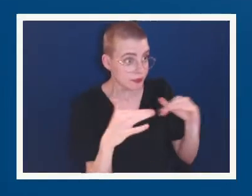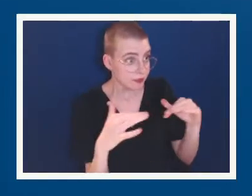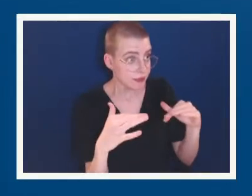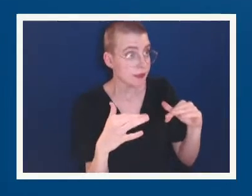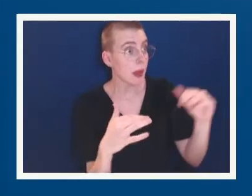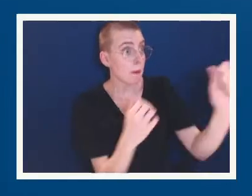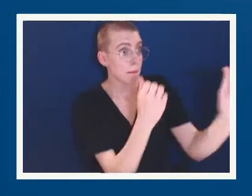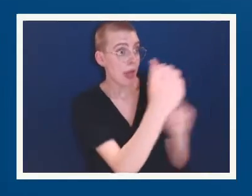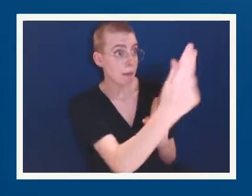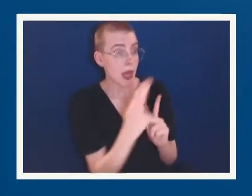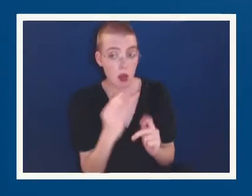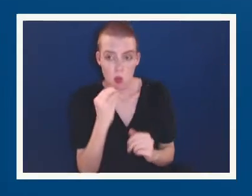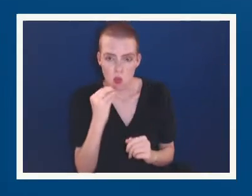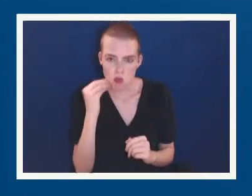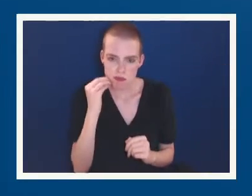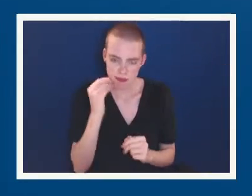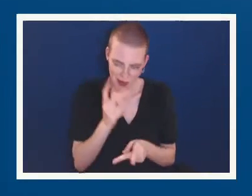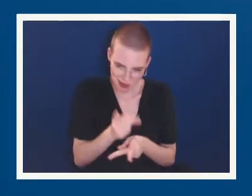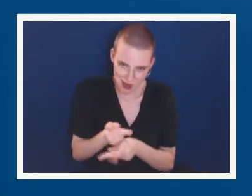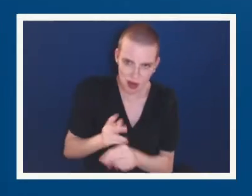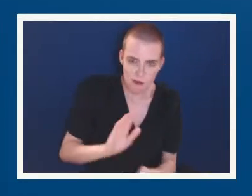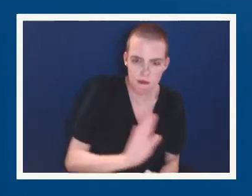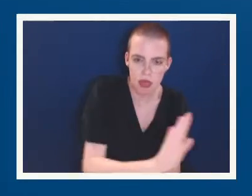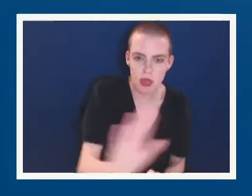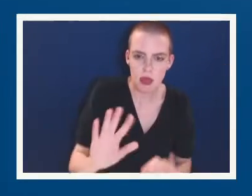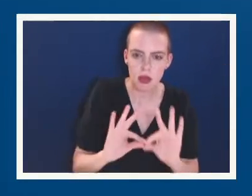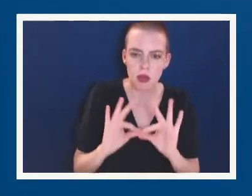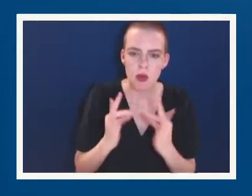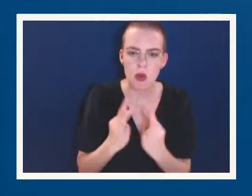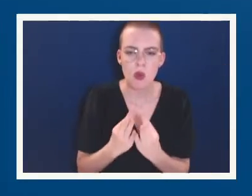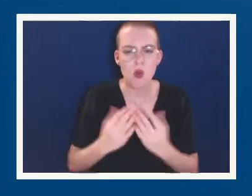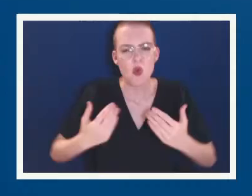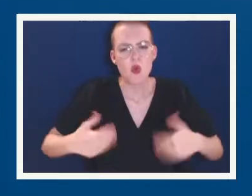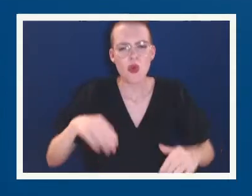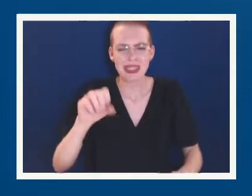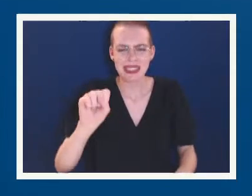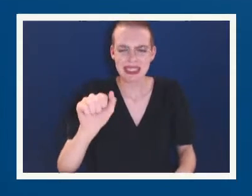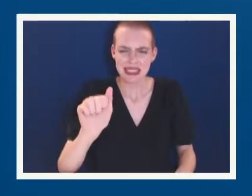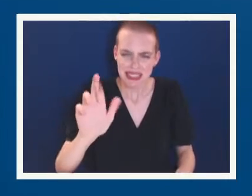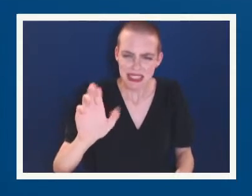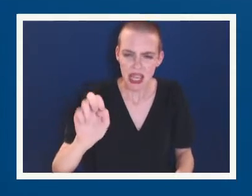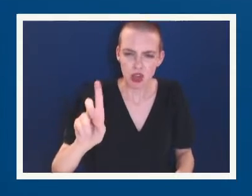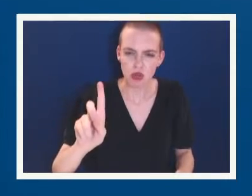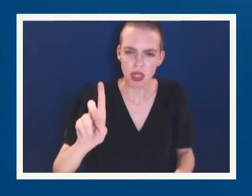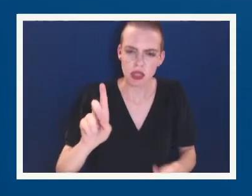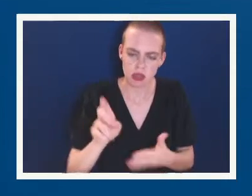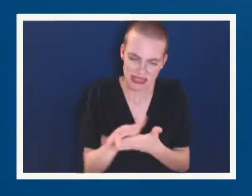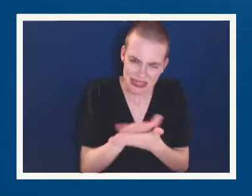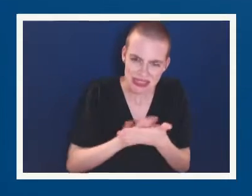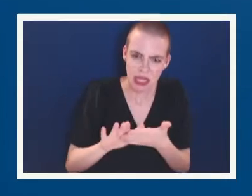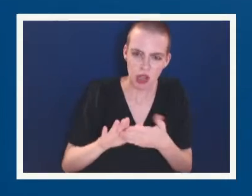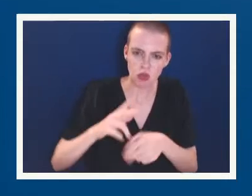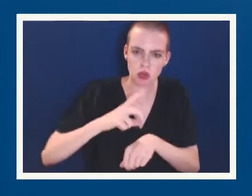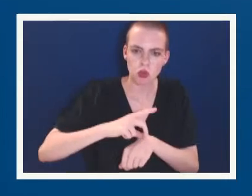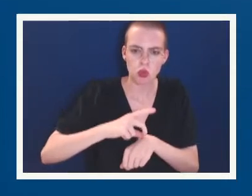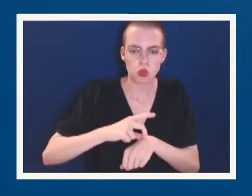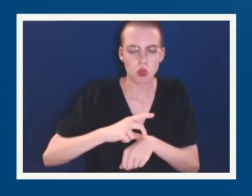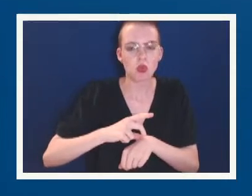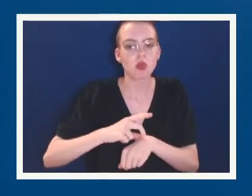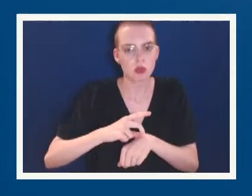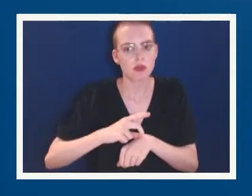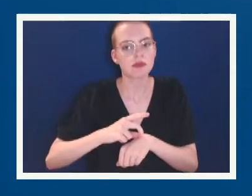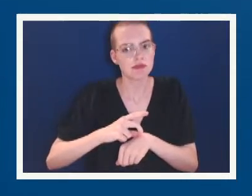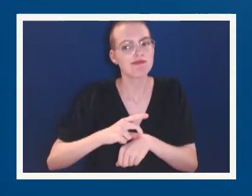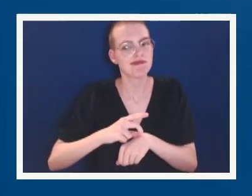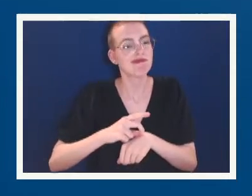obligation. A sacred obligation. Well, folks, that's why I pushed and signed a thing called the